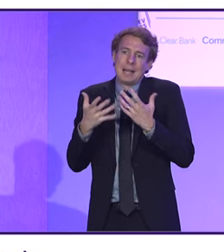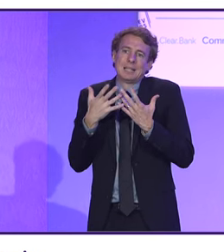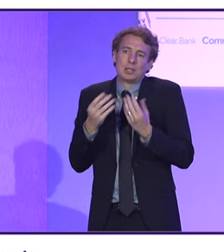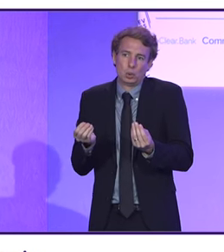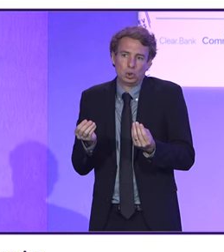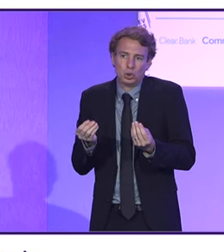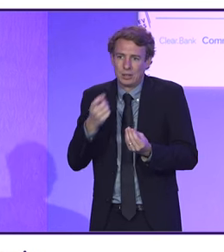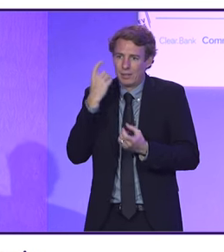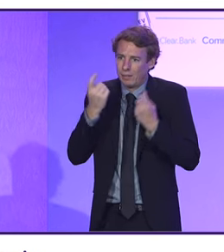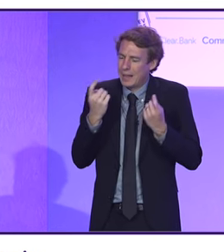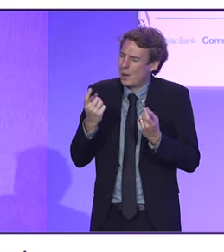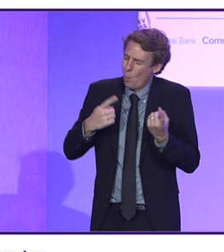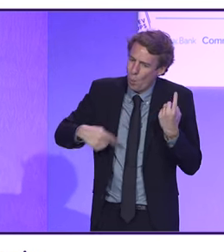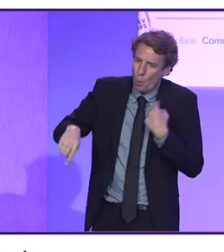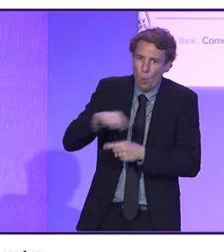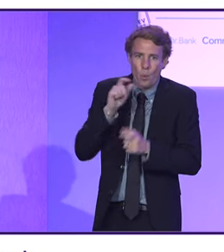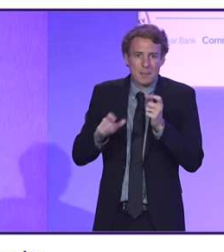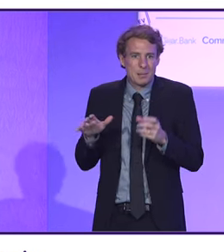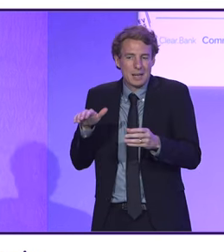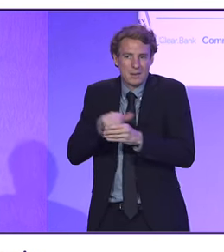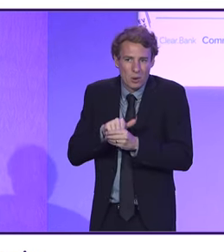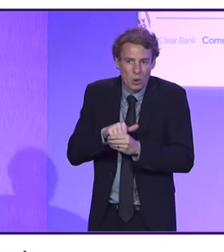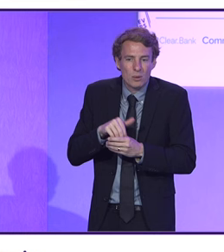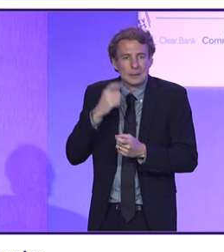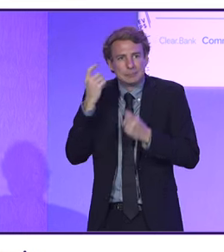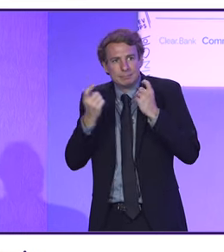constraints and all the challenges, as well as all of the opportunities.